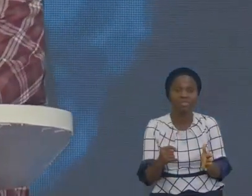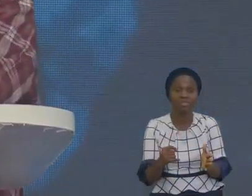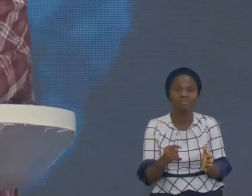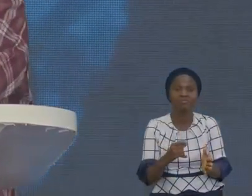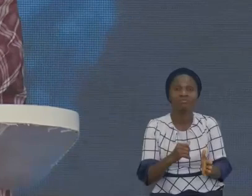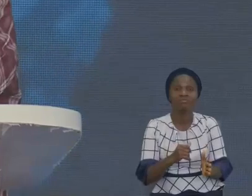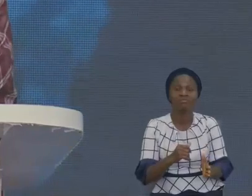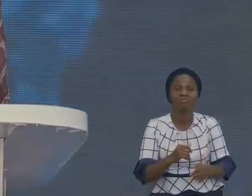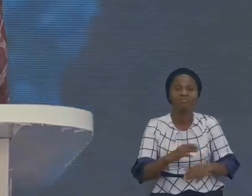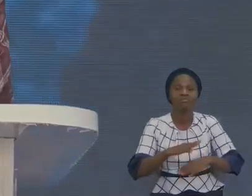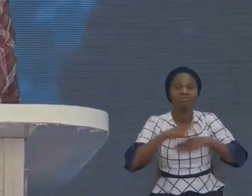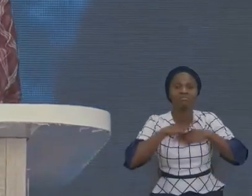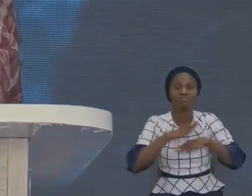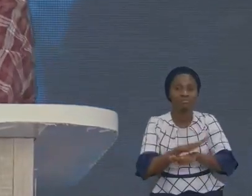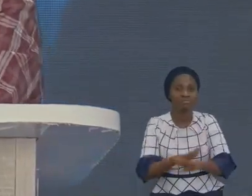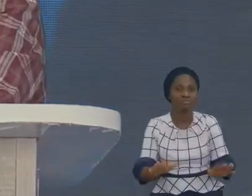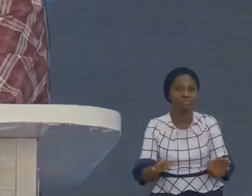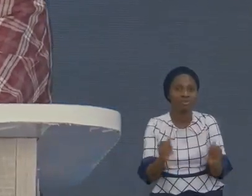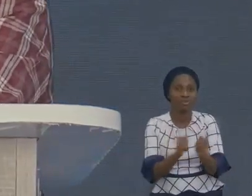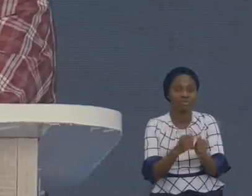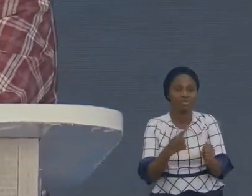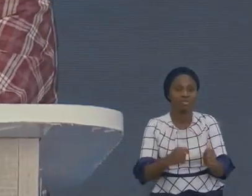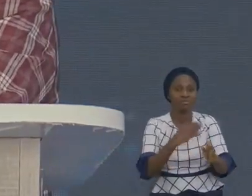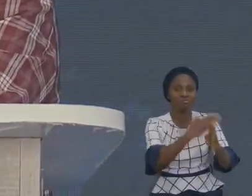of limitation.